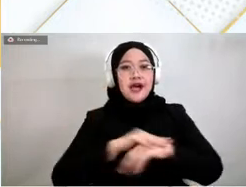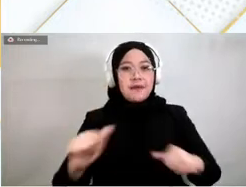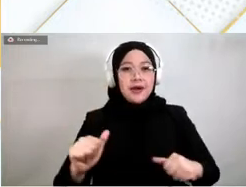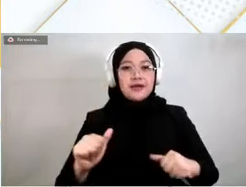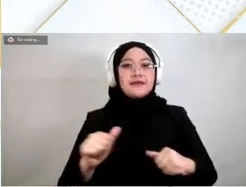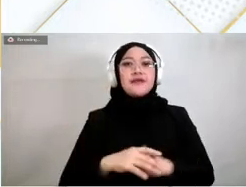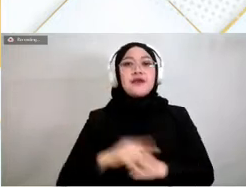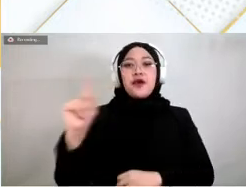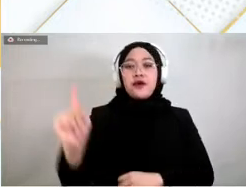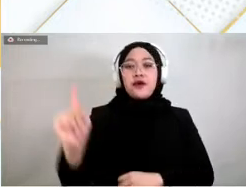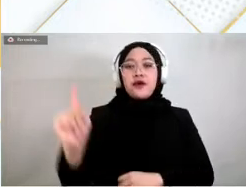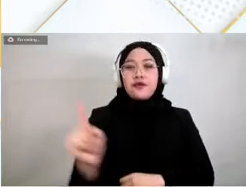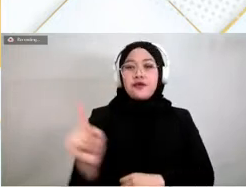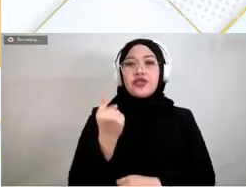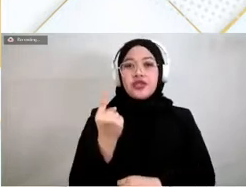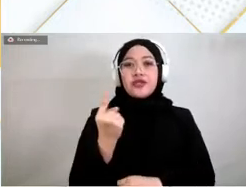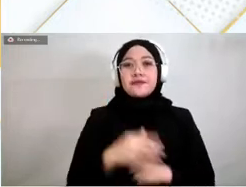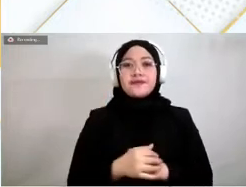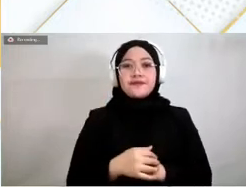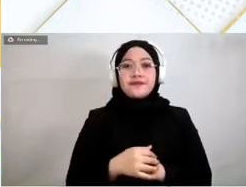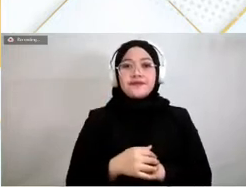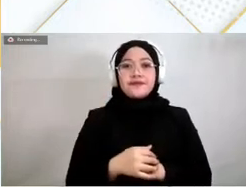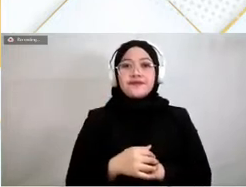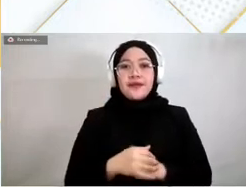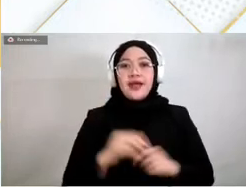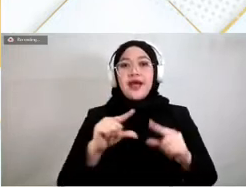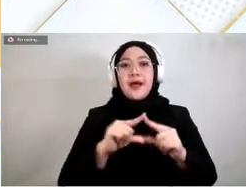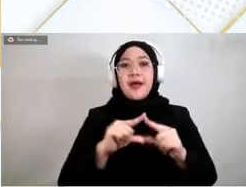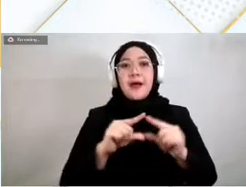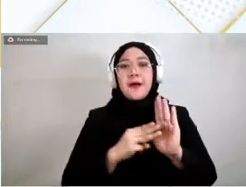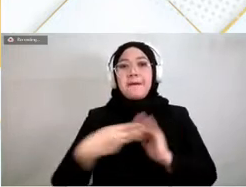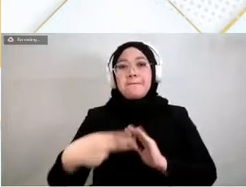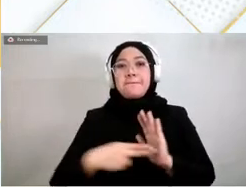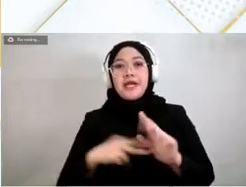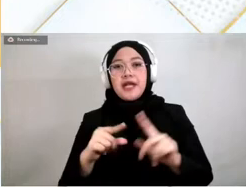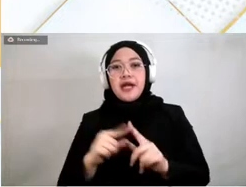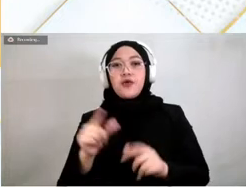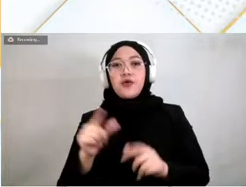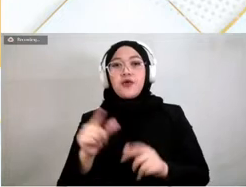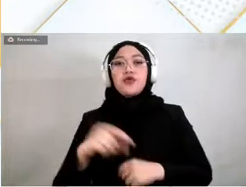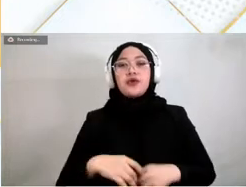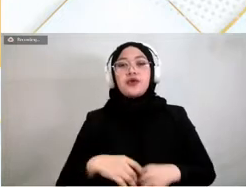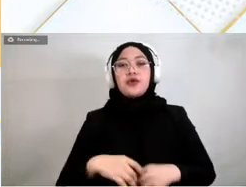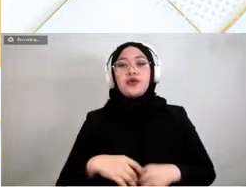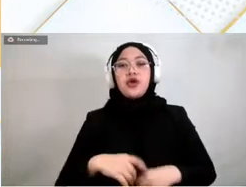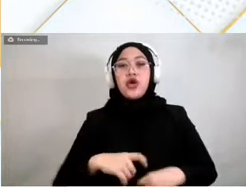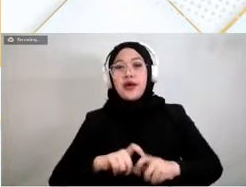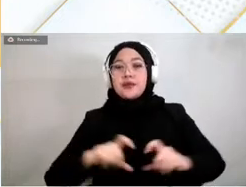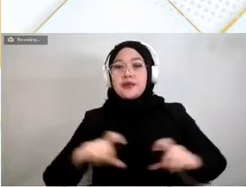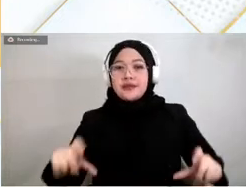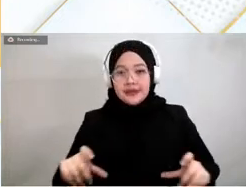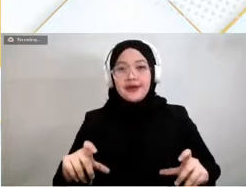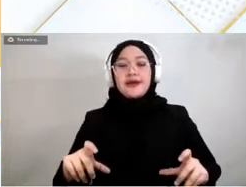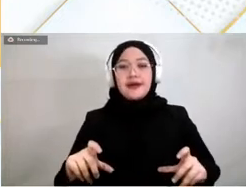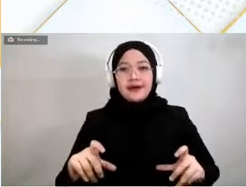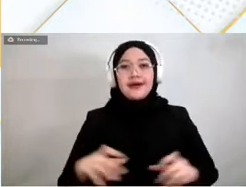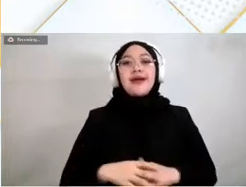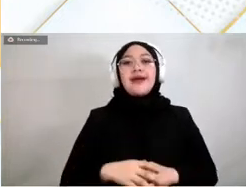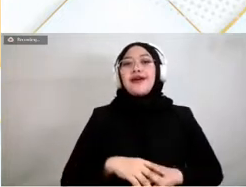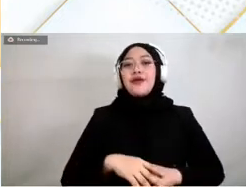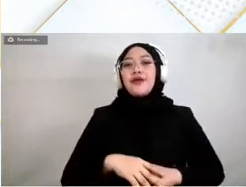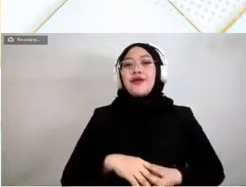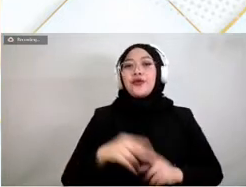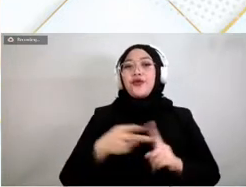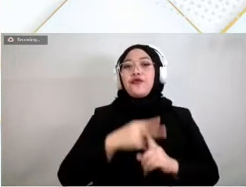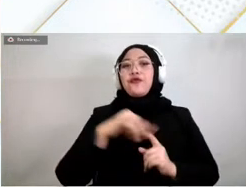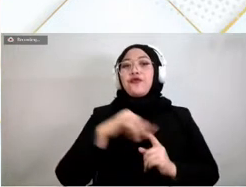first session is His Excellency Amina Yovoli, Ambassador of Fiji to Indonesia, Lieutenant Colonel Herli Sinaga,